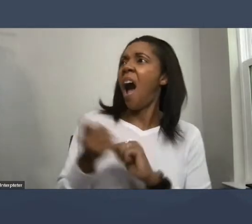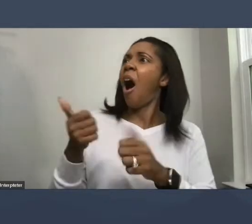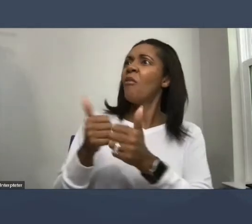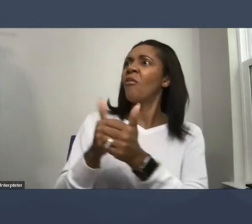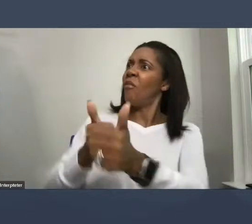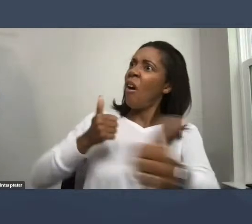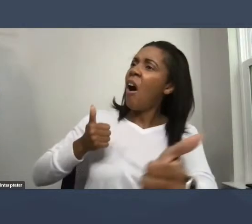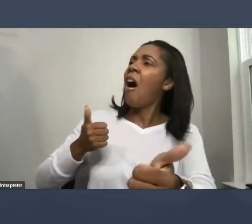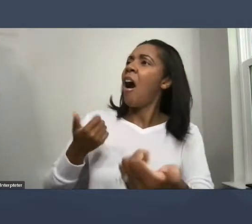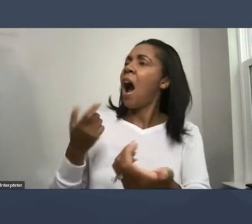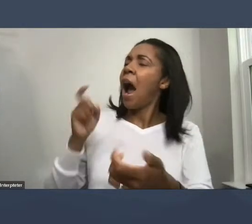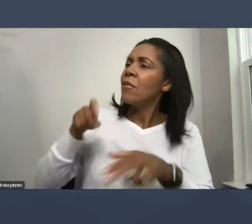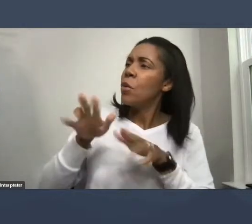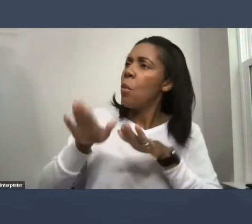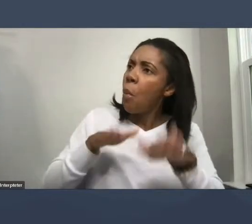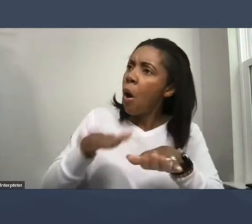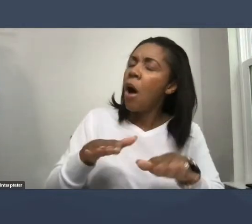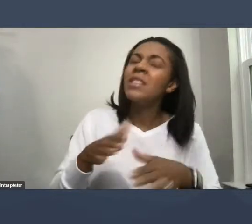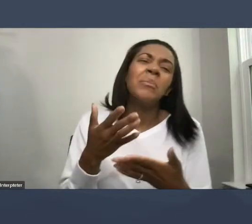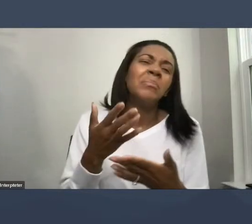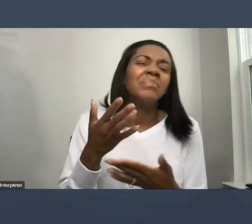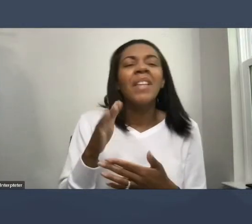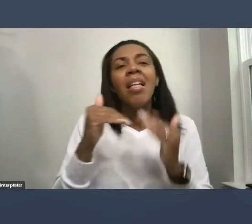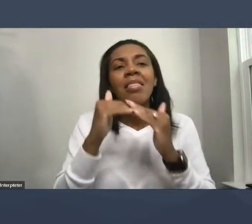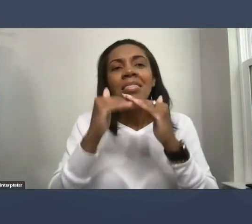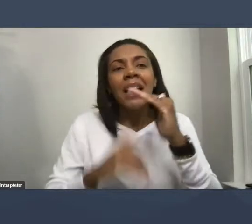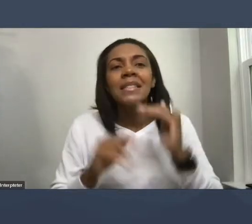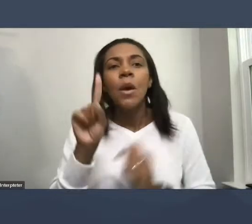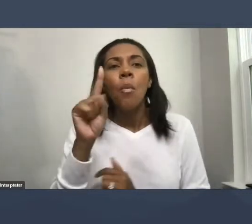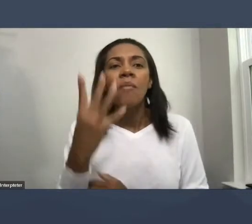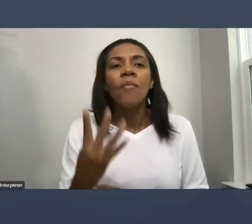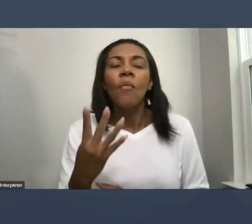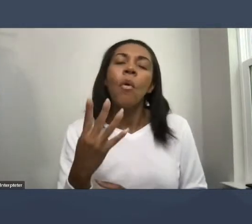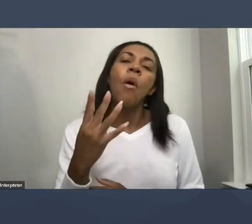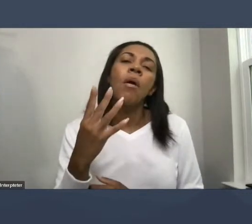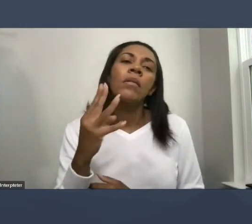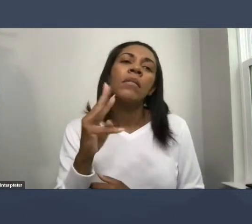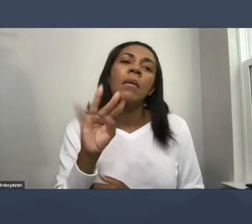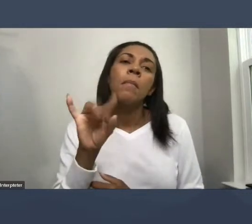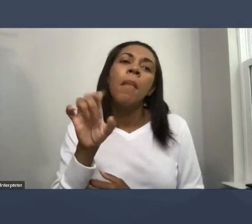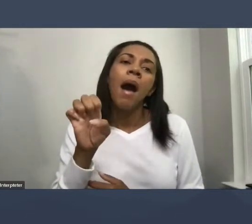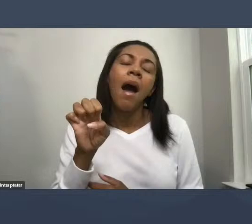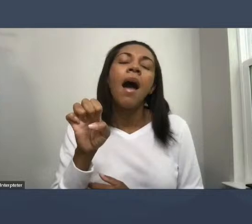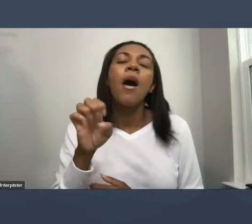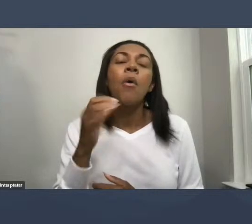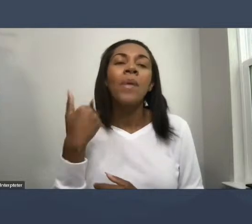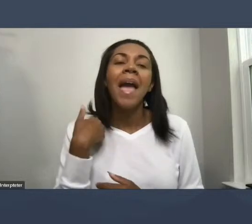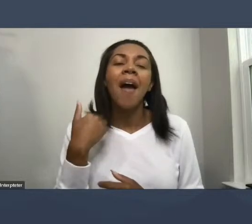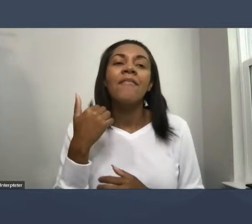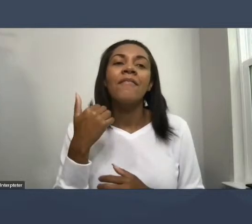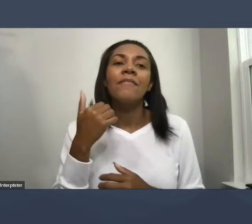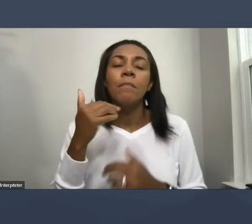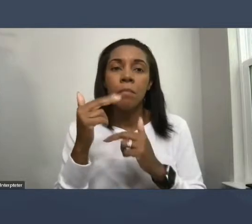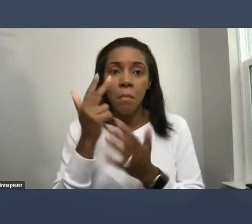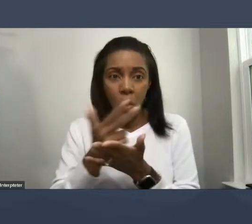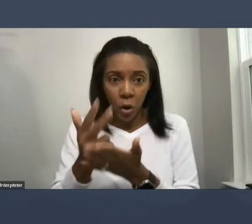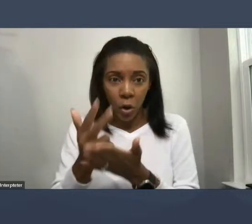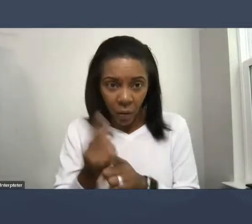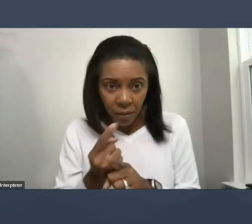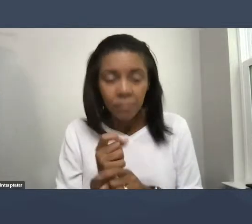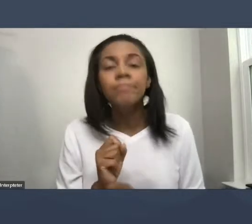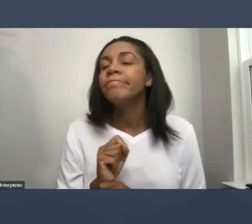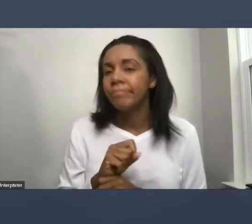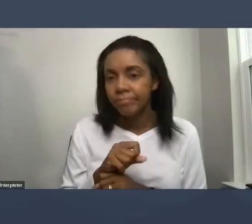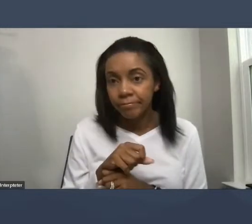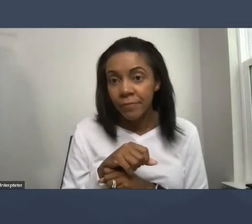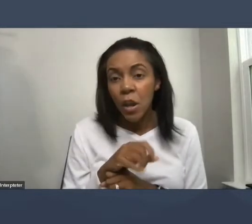Okay, so we're talking about less than a quarter of a mile. We have the structured parking, correct? Okay.